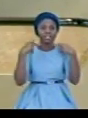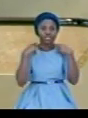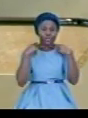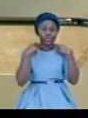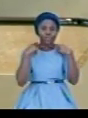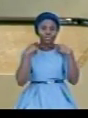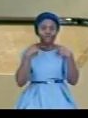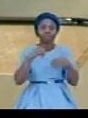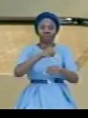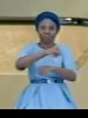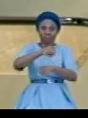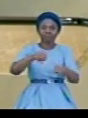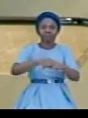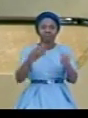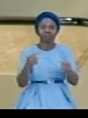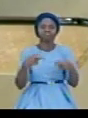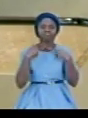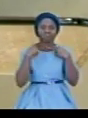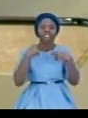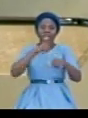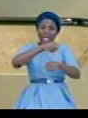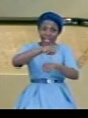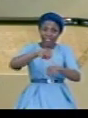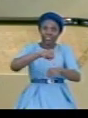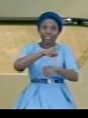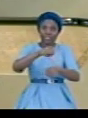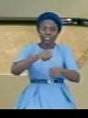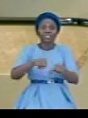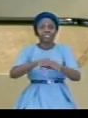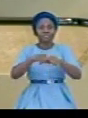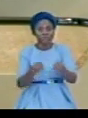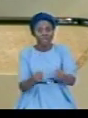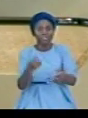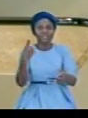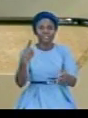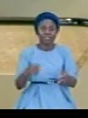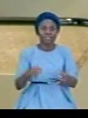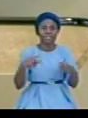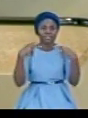breaks the yoke. Anointing breaks the yoke.